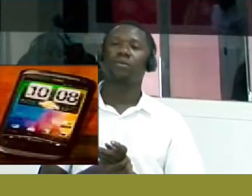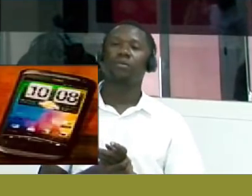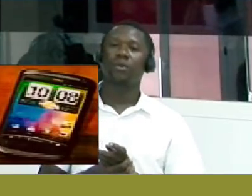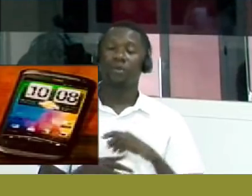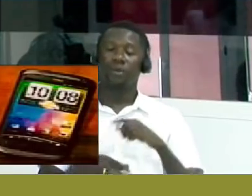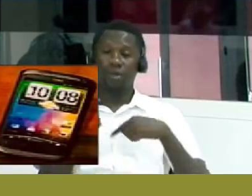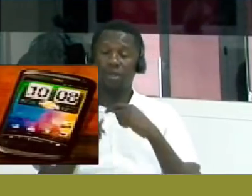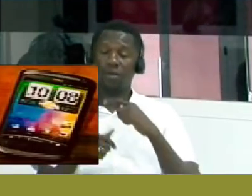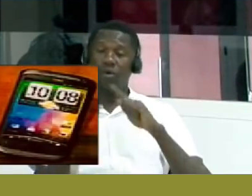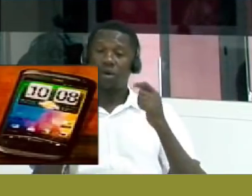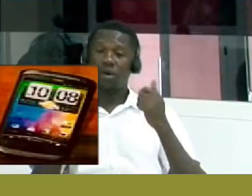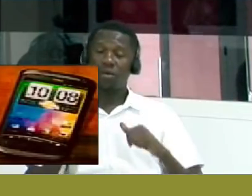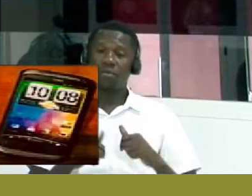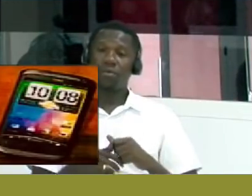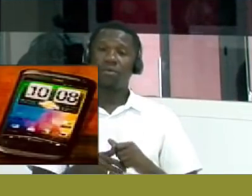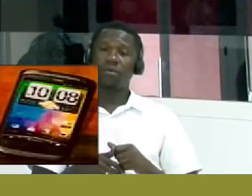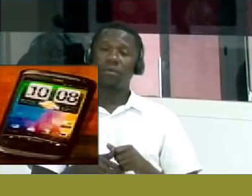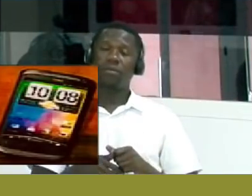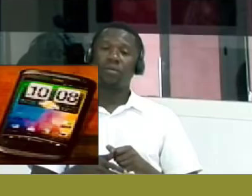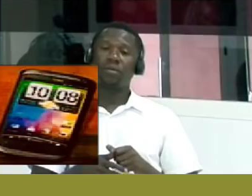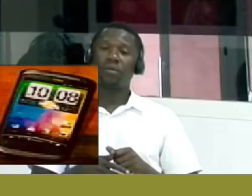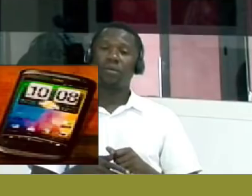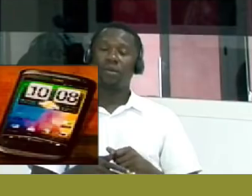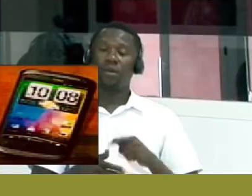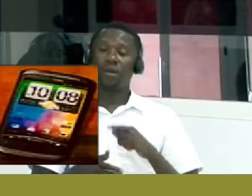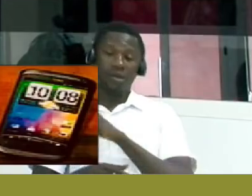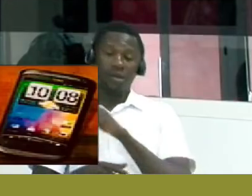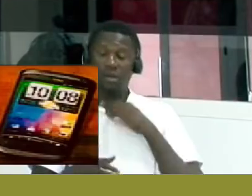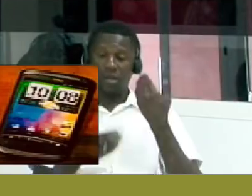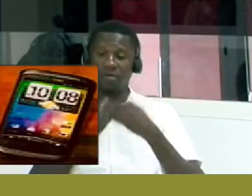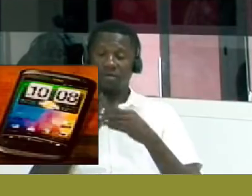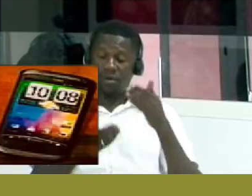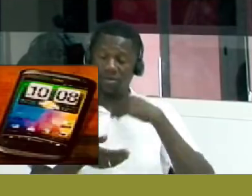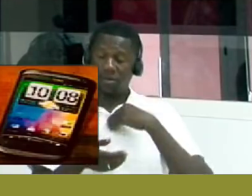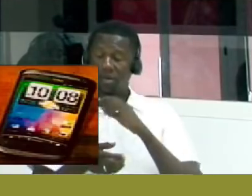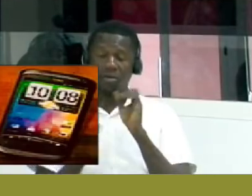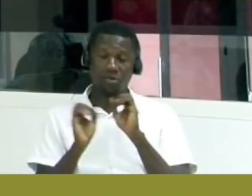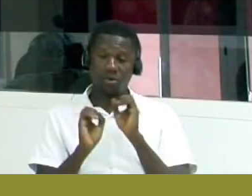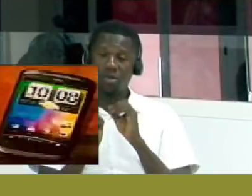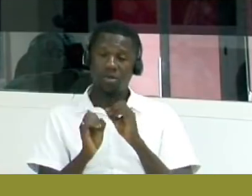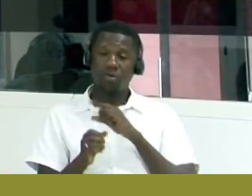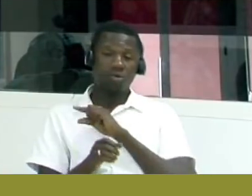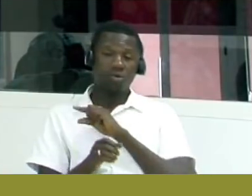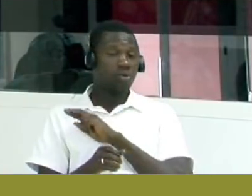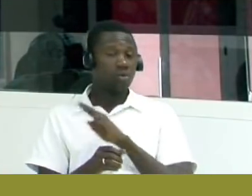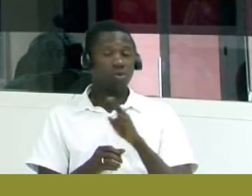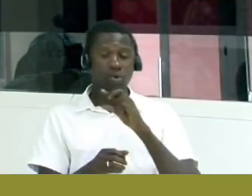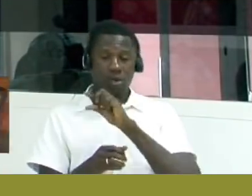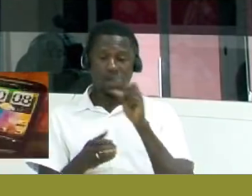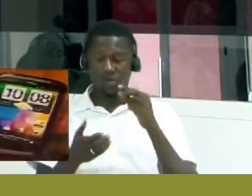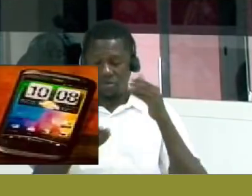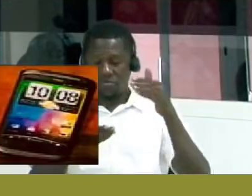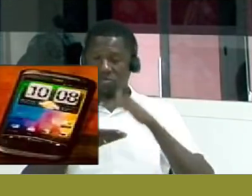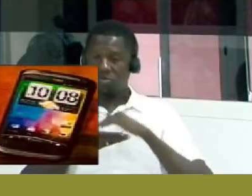And then? But they never came up with anybody. No names were brought up.